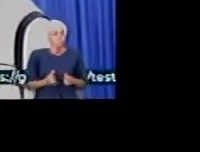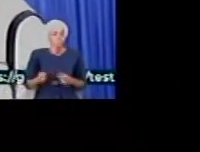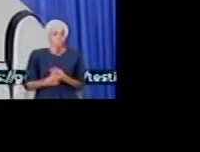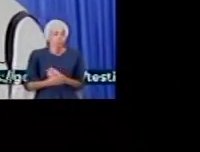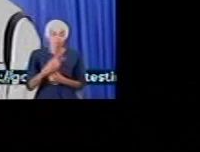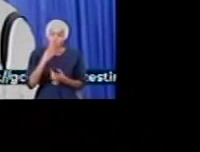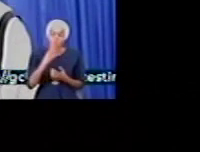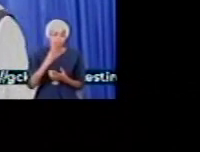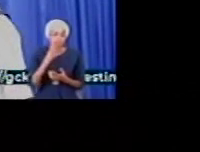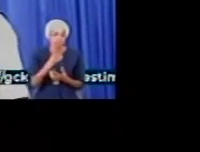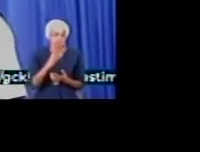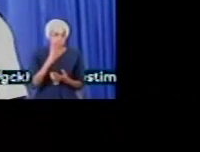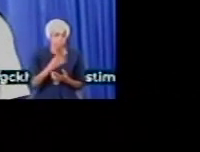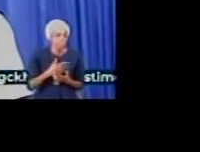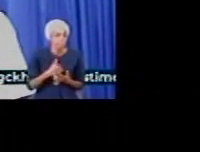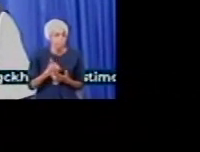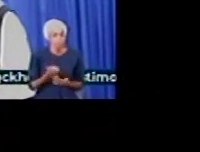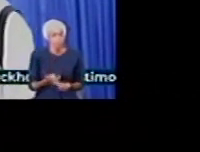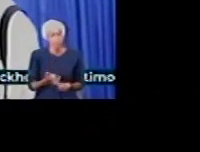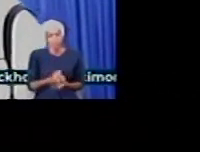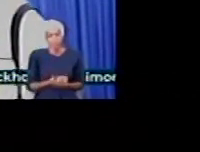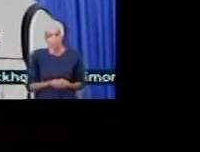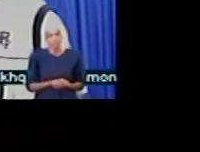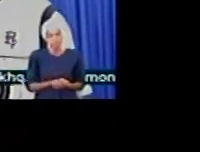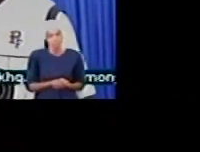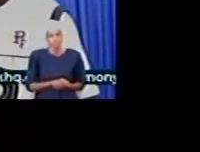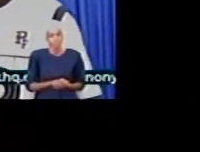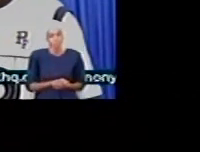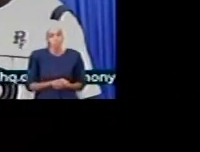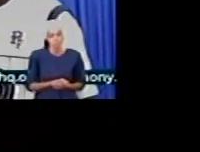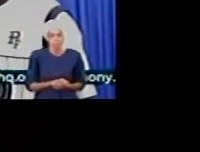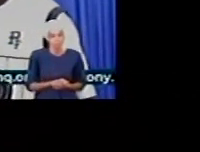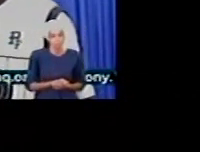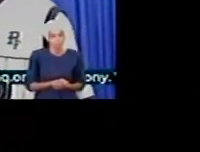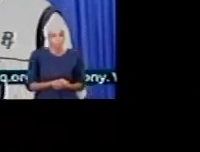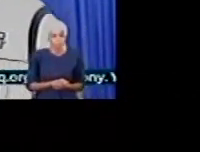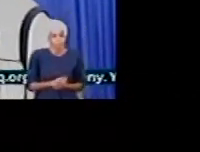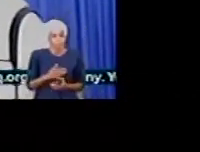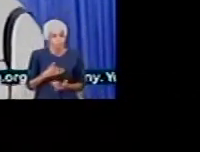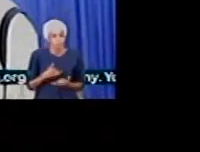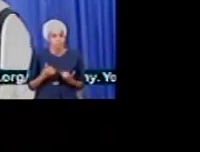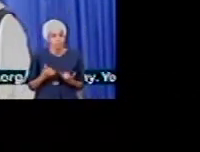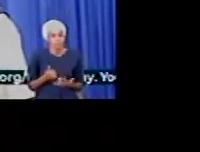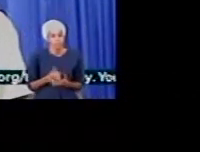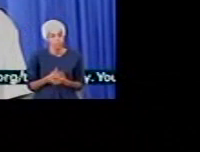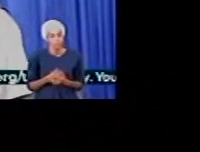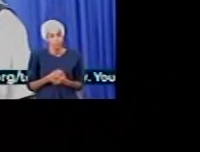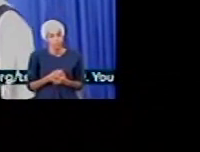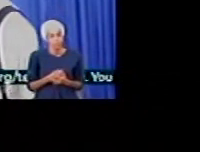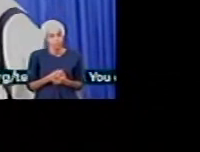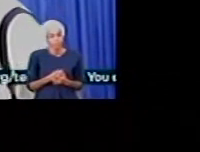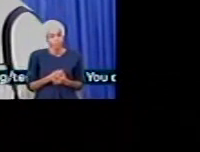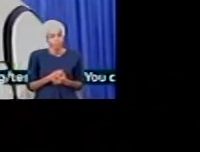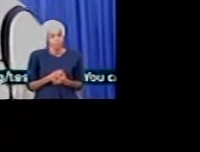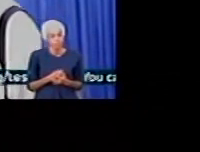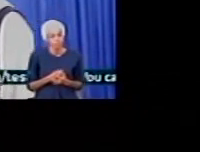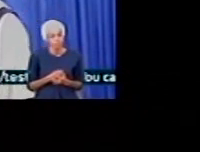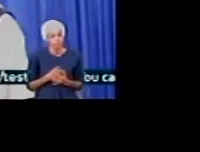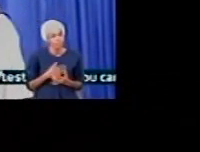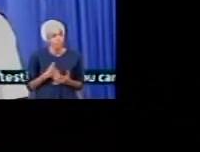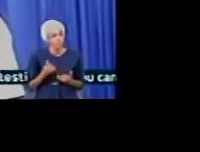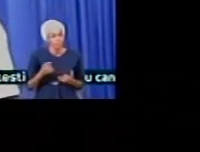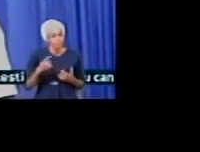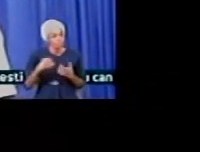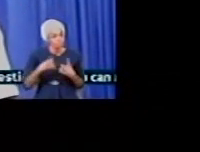right nostrils, whereby I can't breathe properly. And I was told that I